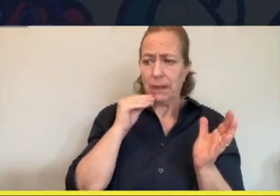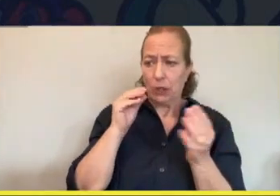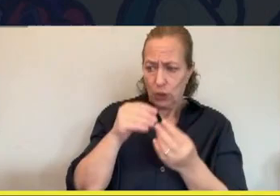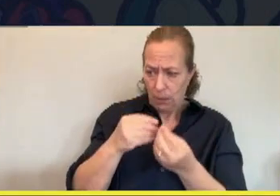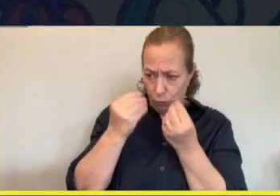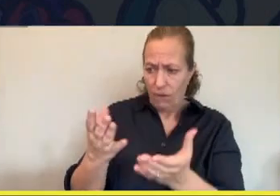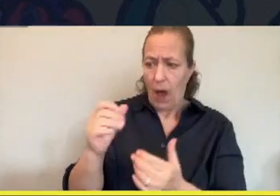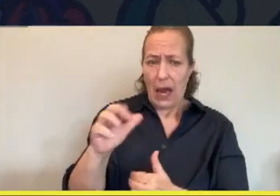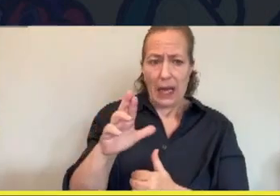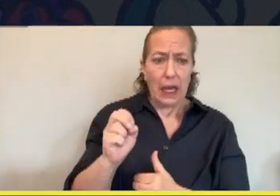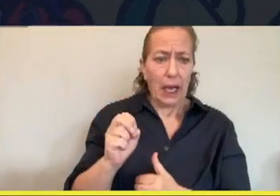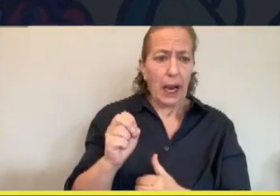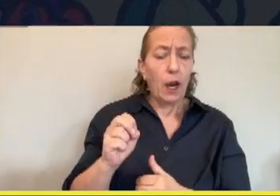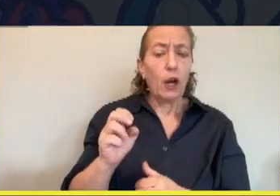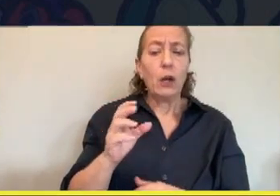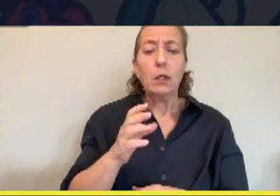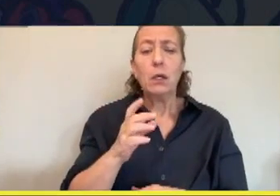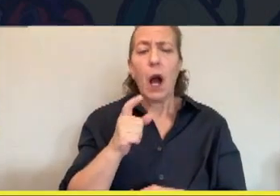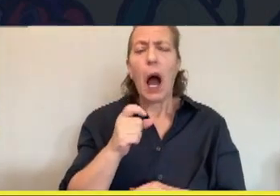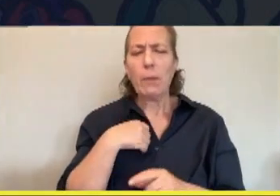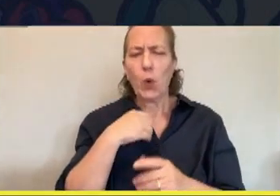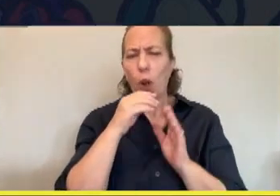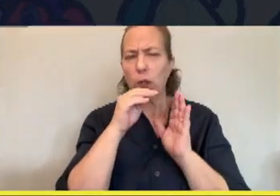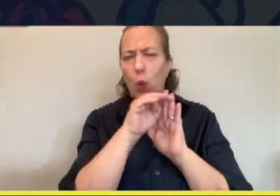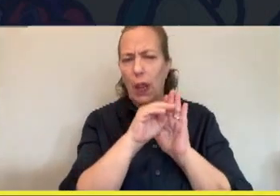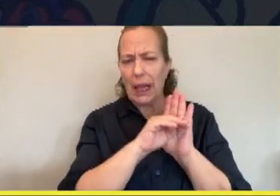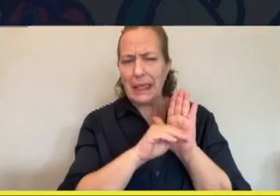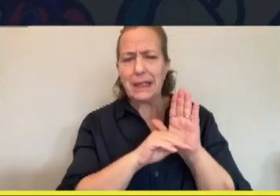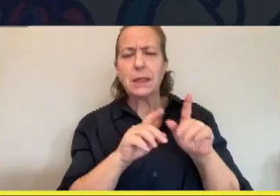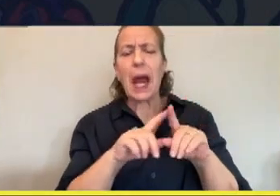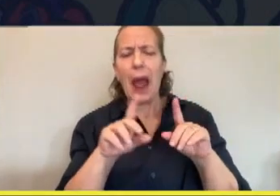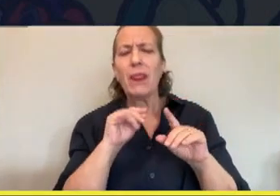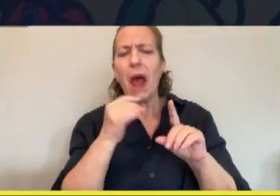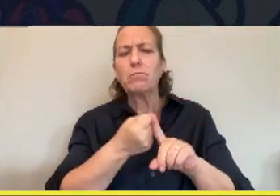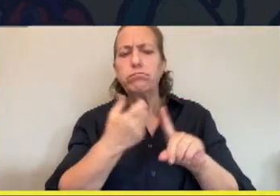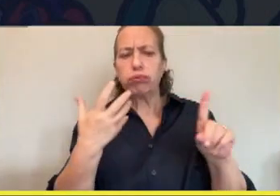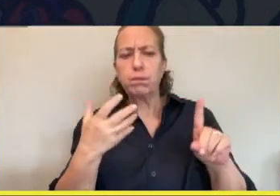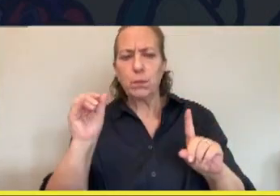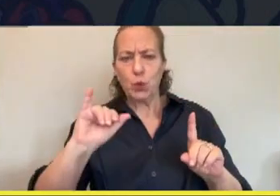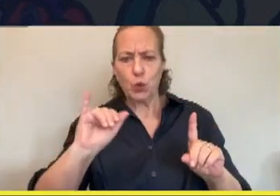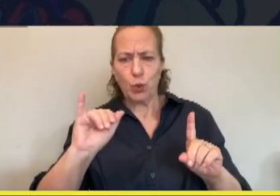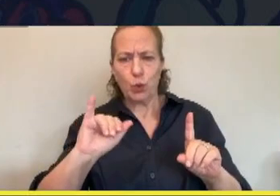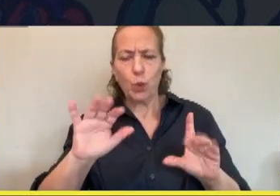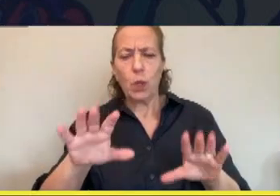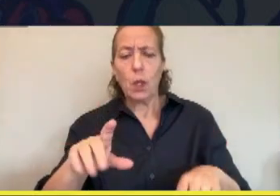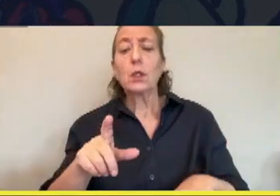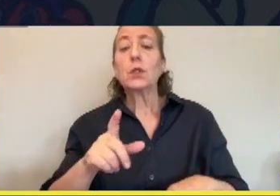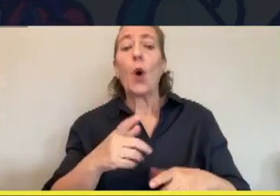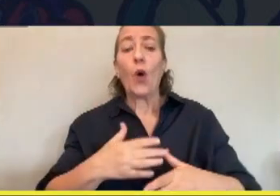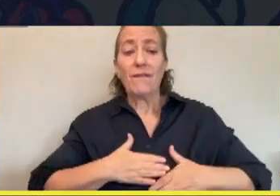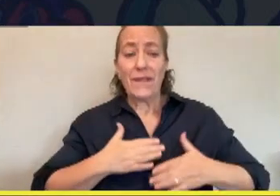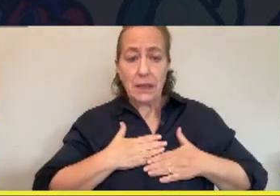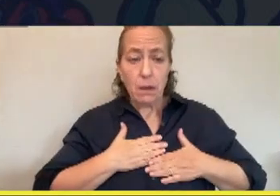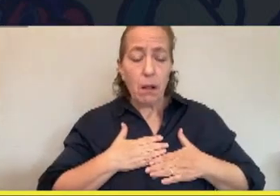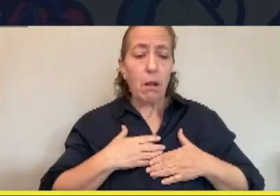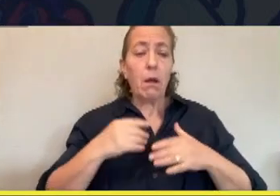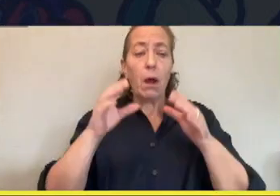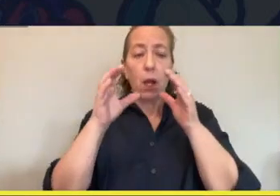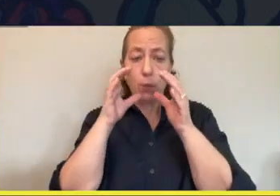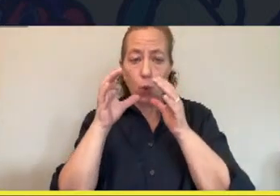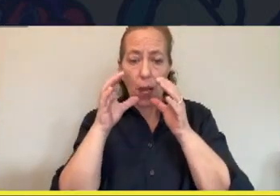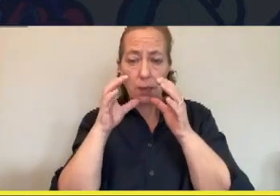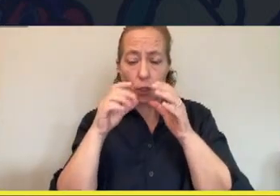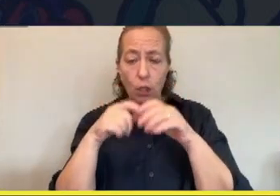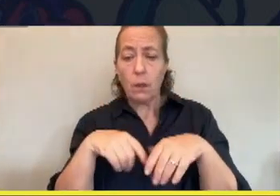disabilities. These are, I'm going to list them, but I'm going to go through them in more detail. So don't worry, they're physical barriers, communication barriers, barriers in